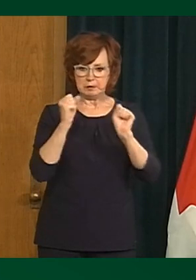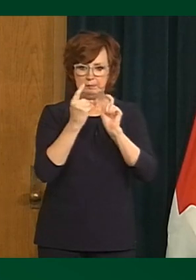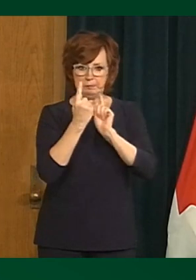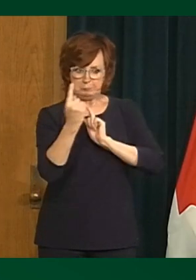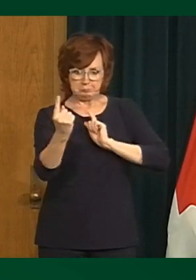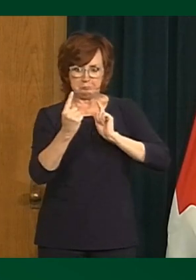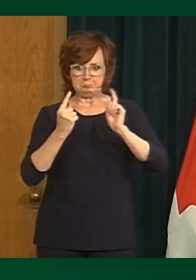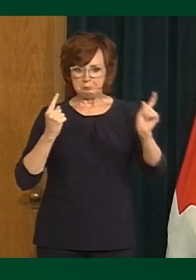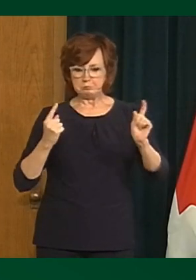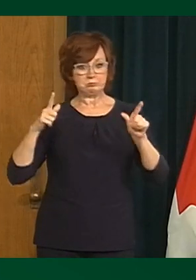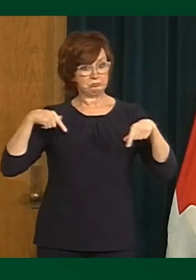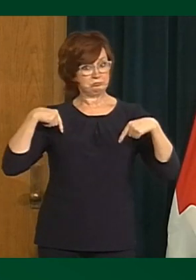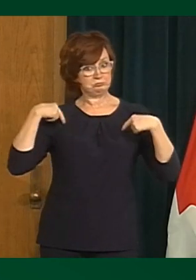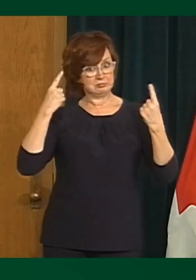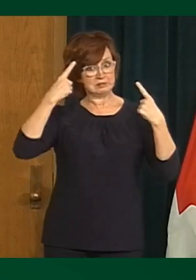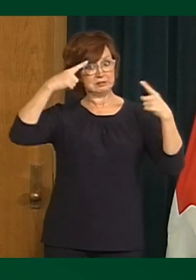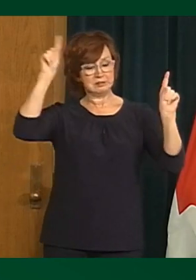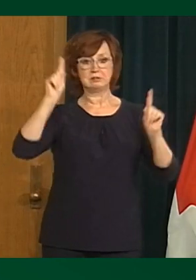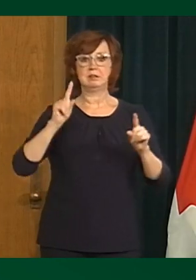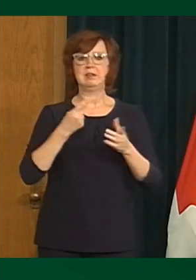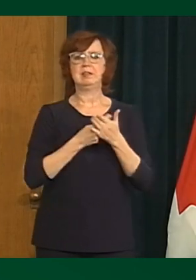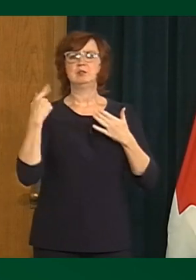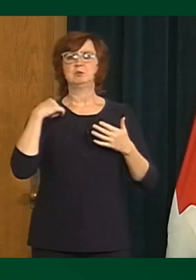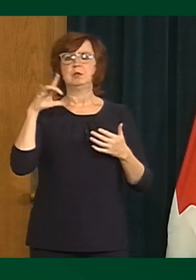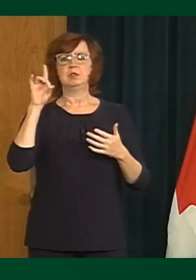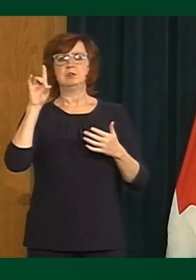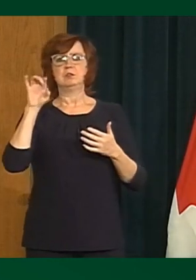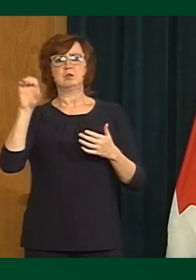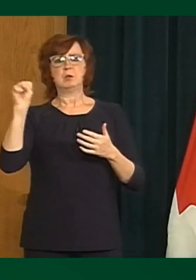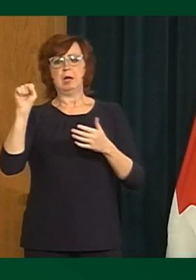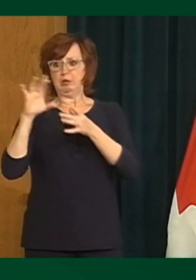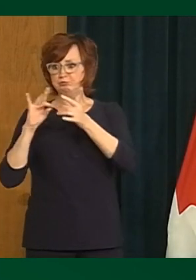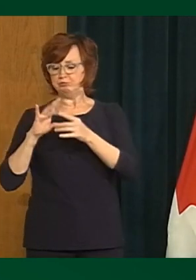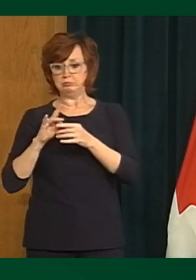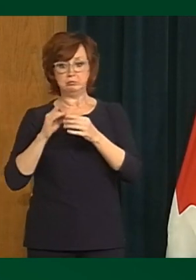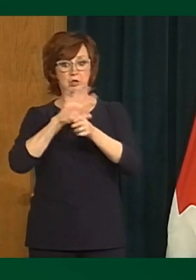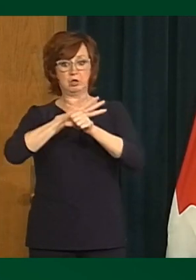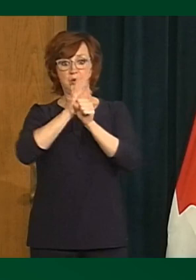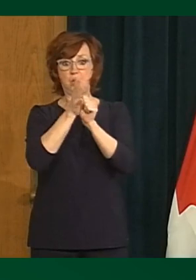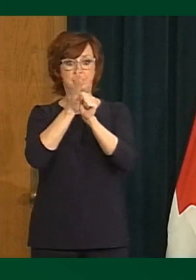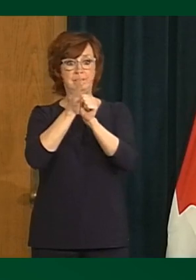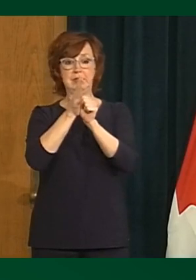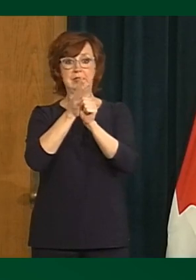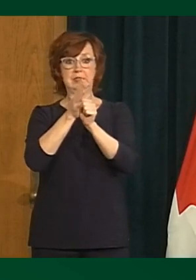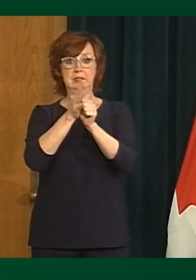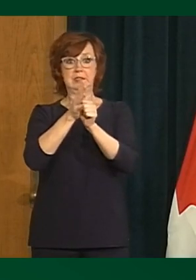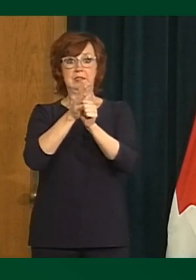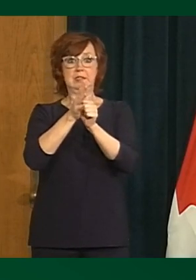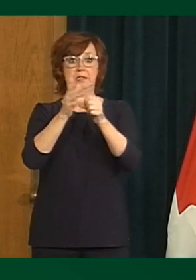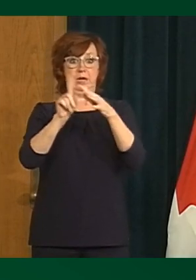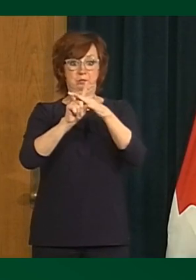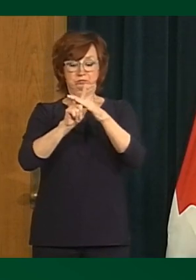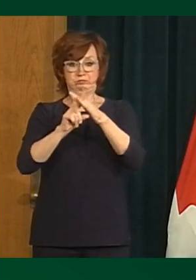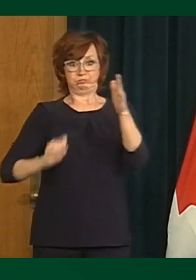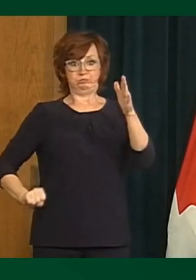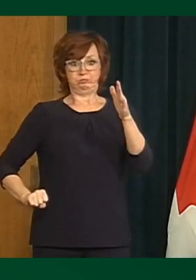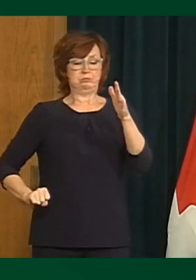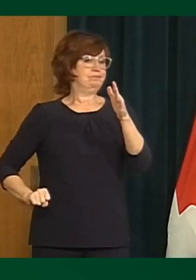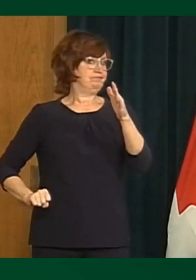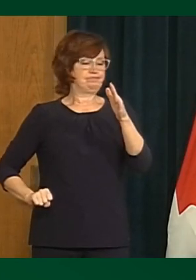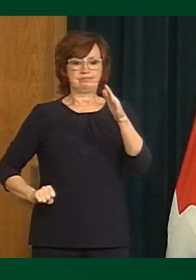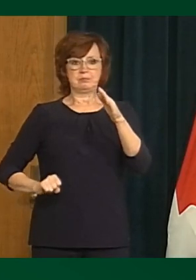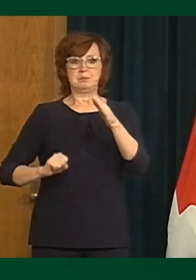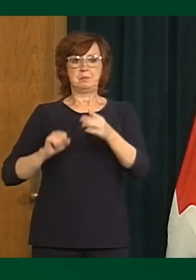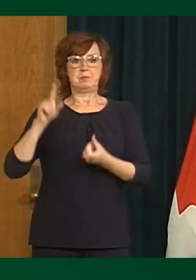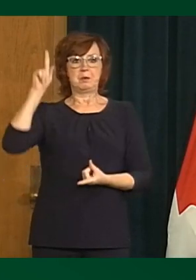Dr. Shahab said last week, COVID has not gone away. It may appear to hide for a short while, but the threat continues and it